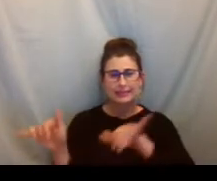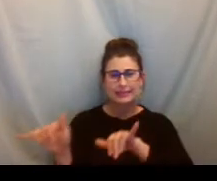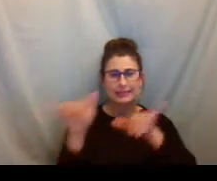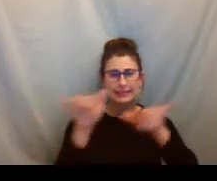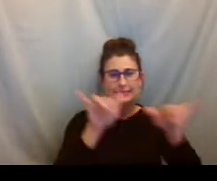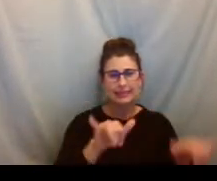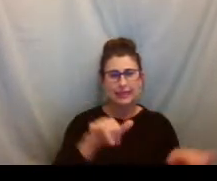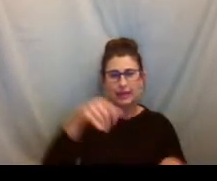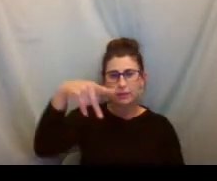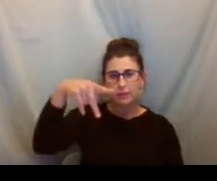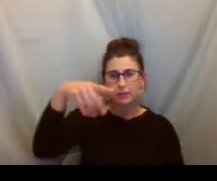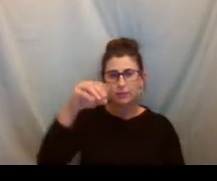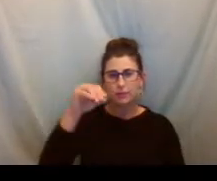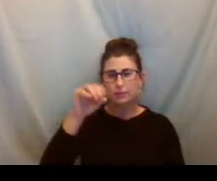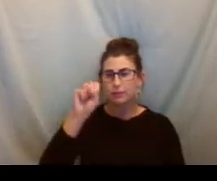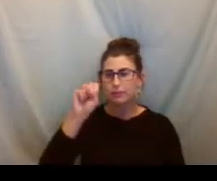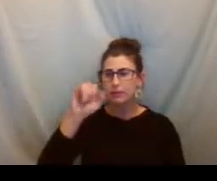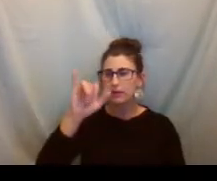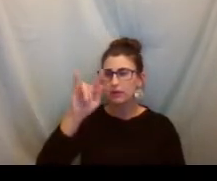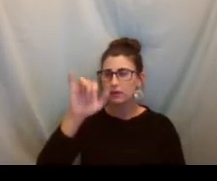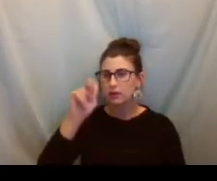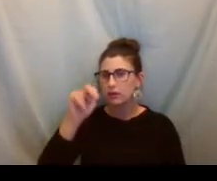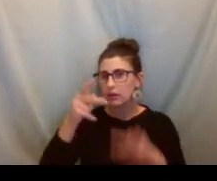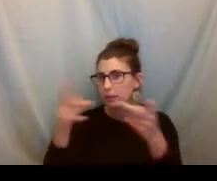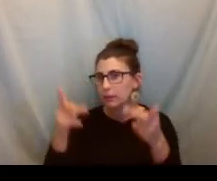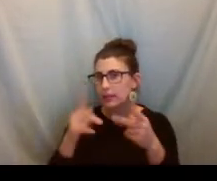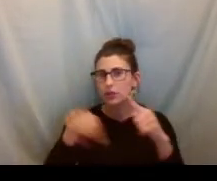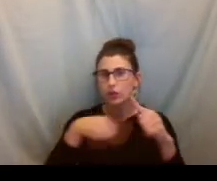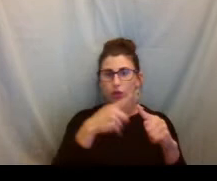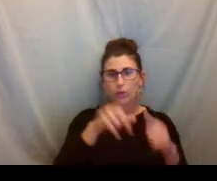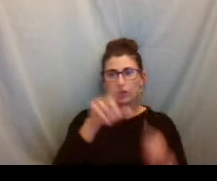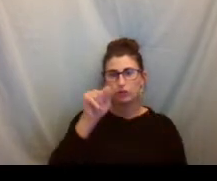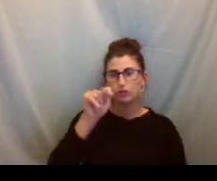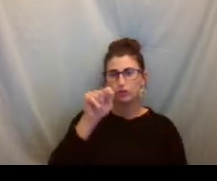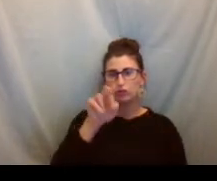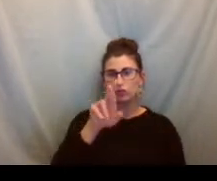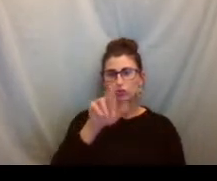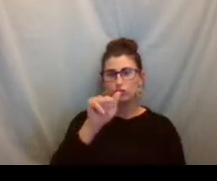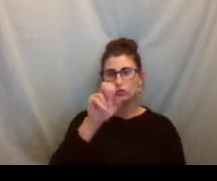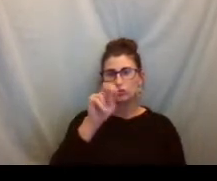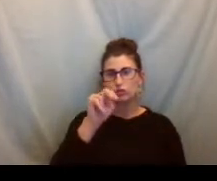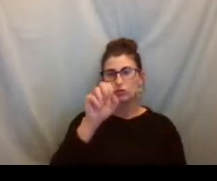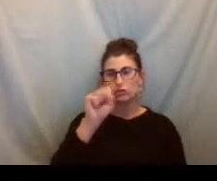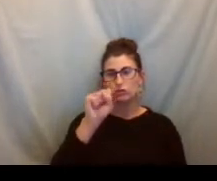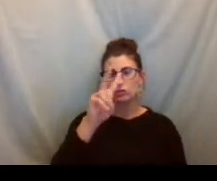a transversal cuts between parallel lines. Here's my transversal right here.